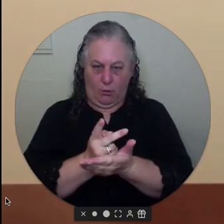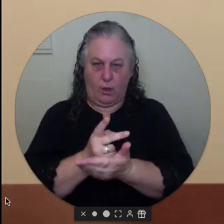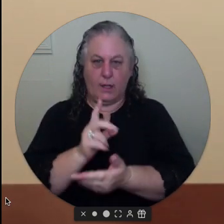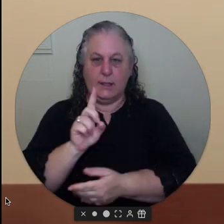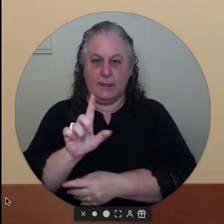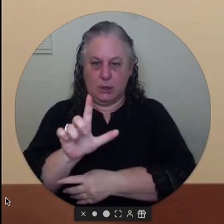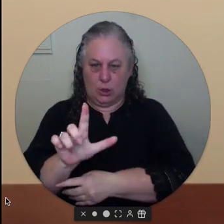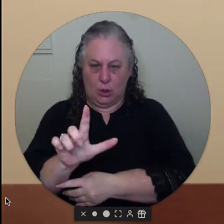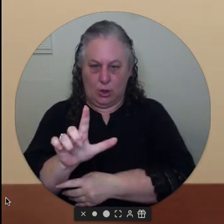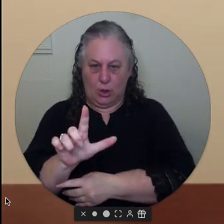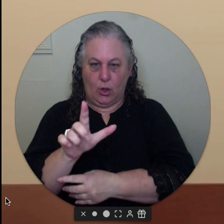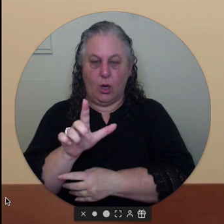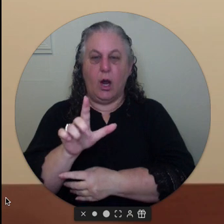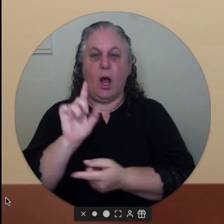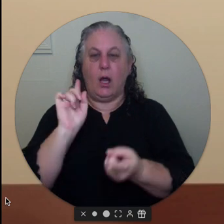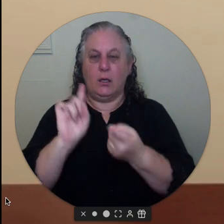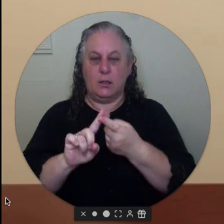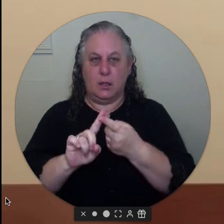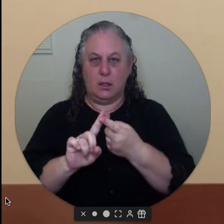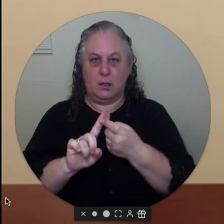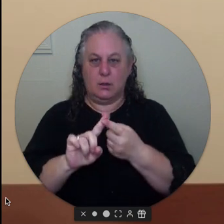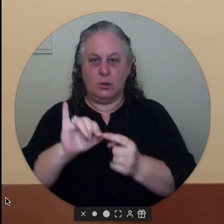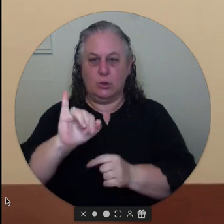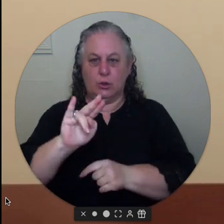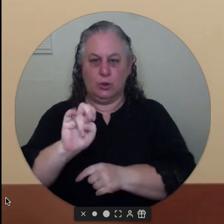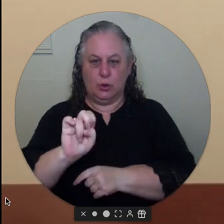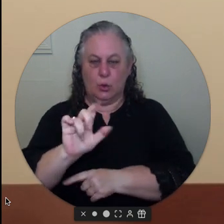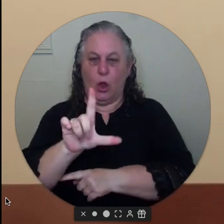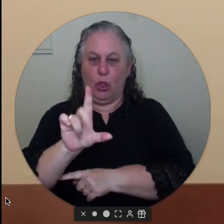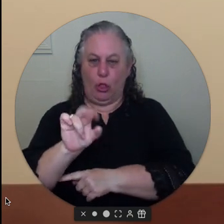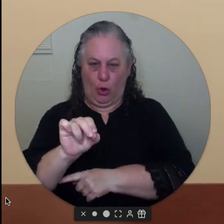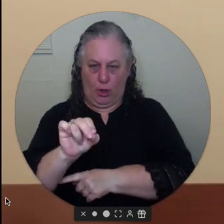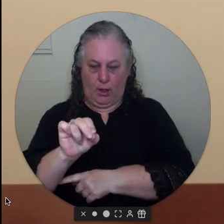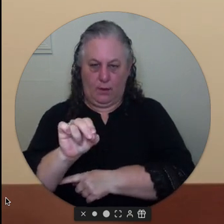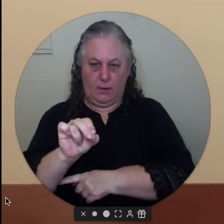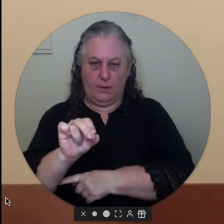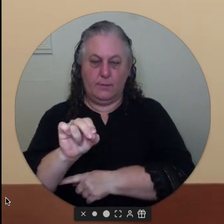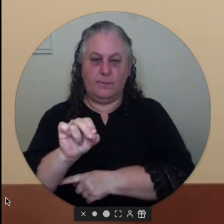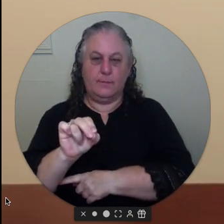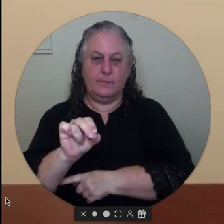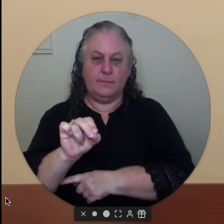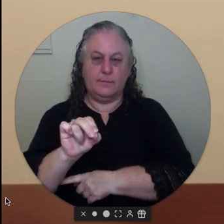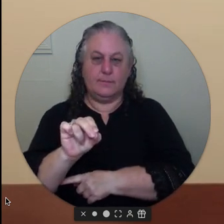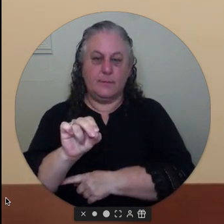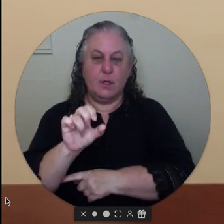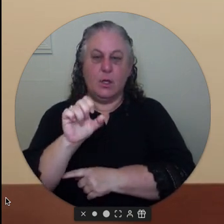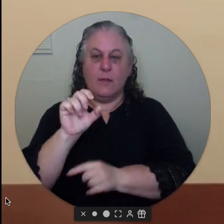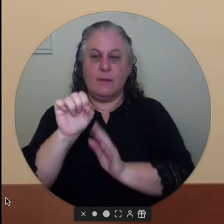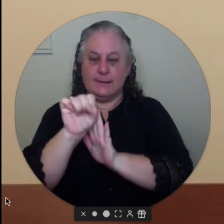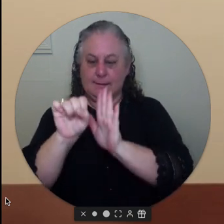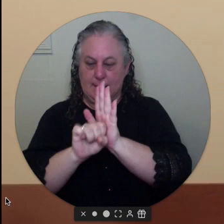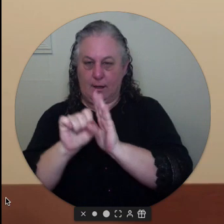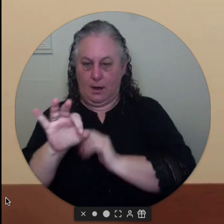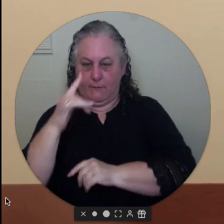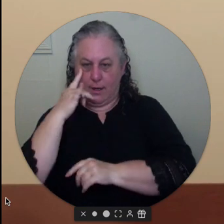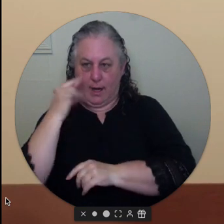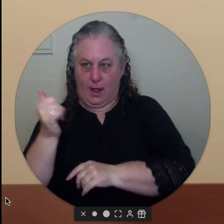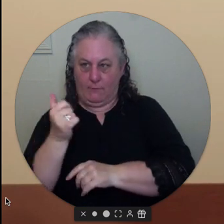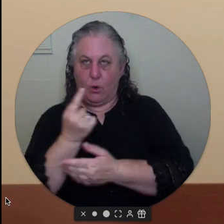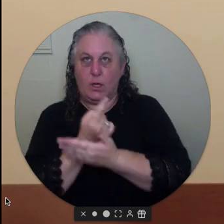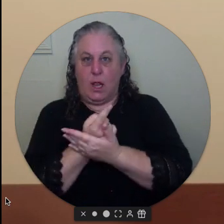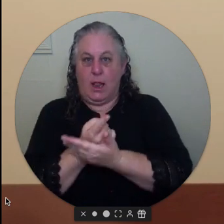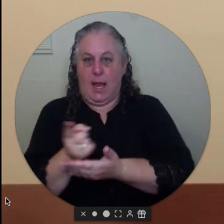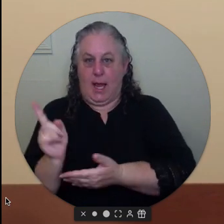distance learning through June the 30th. So the state of California last